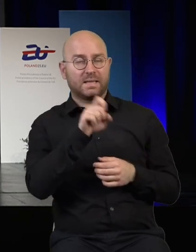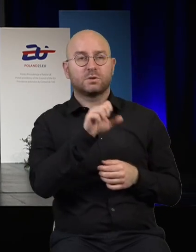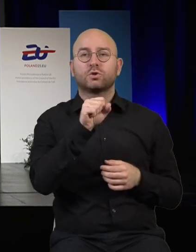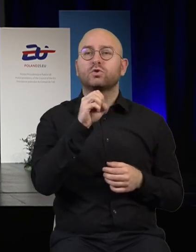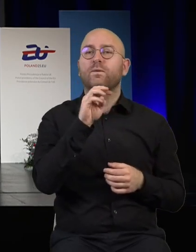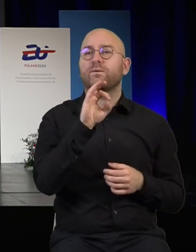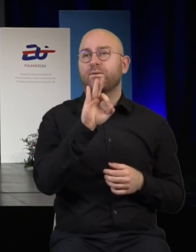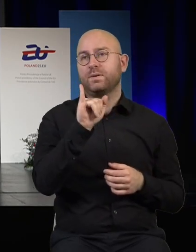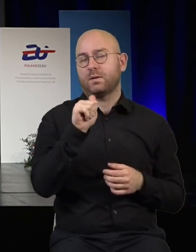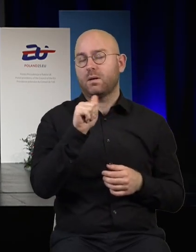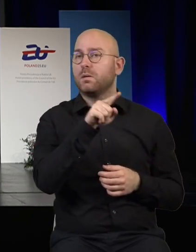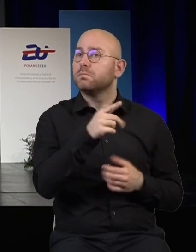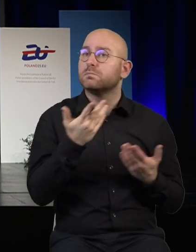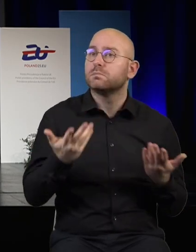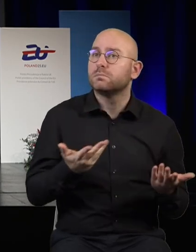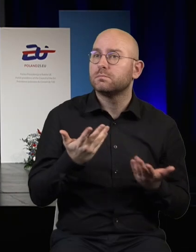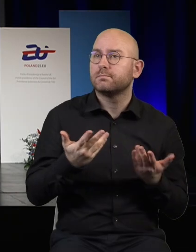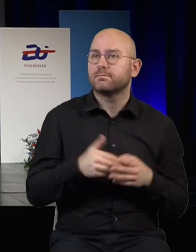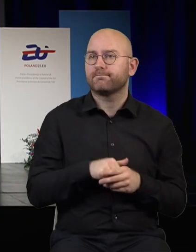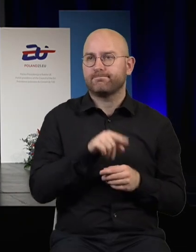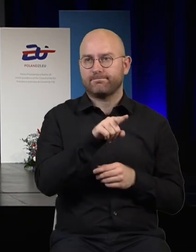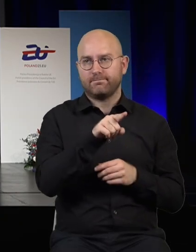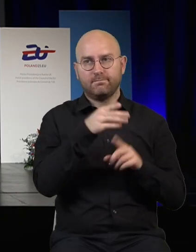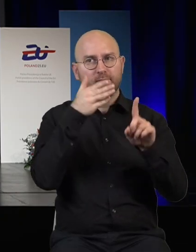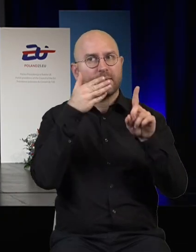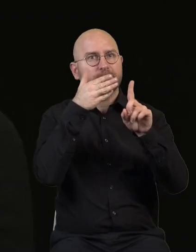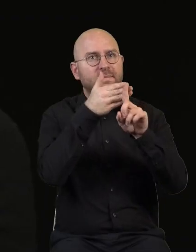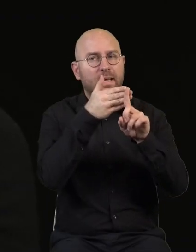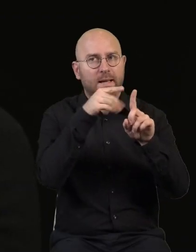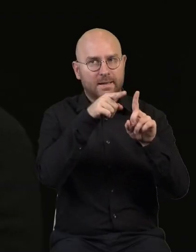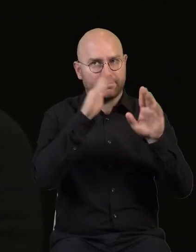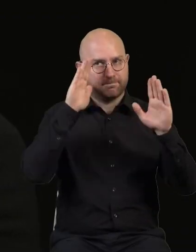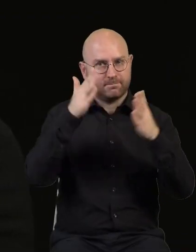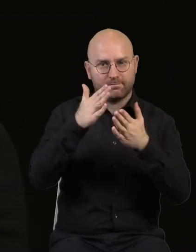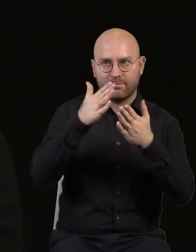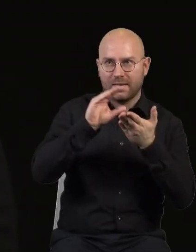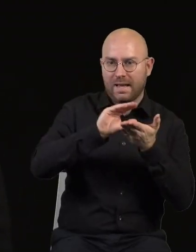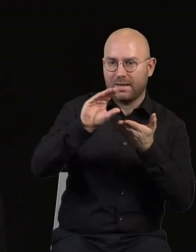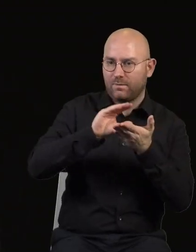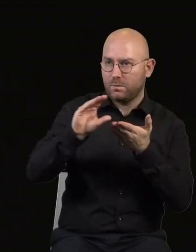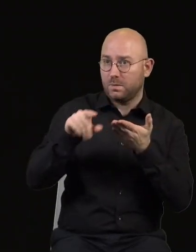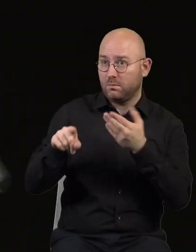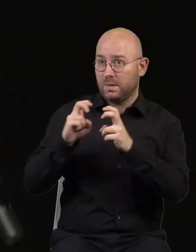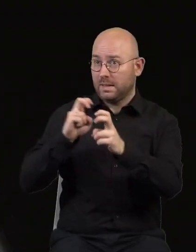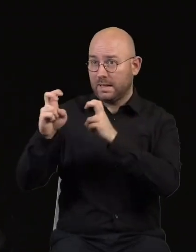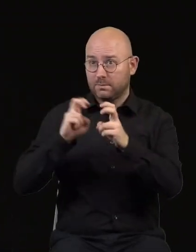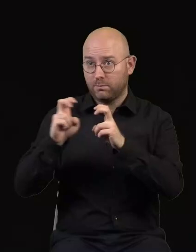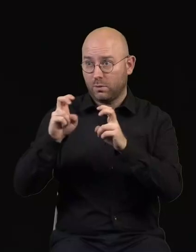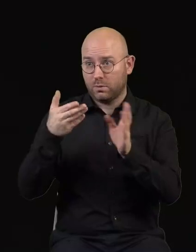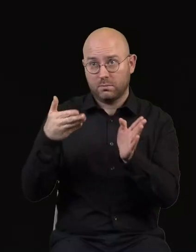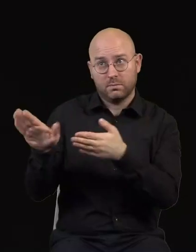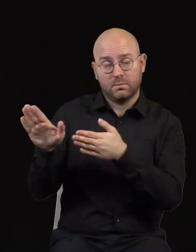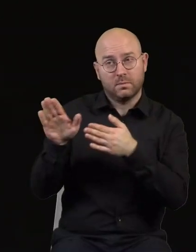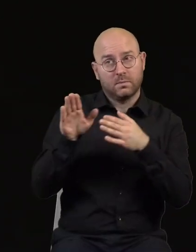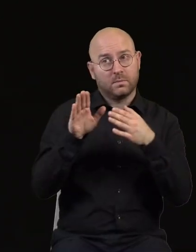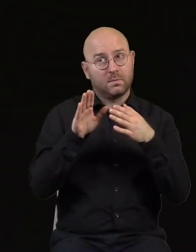I don't think so, indeed, no. I think we'll need to continue investments in transport. And I think Oksana, at the